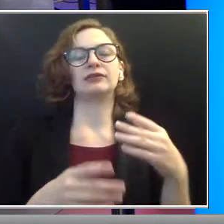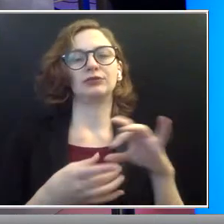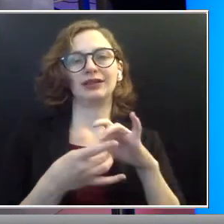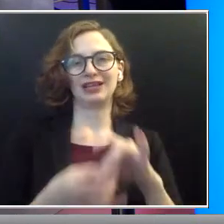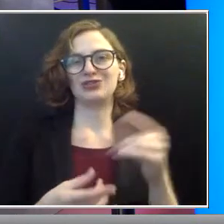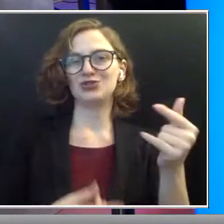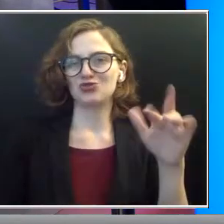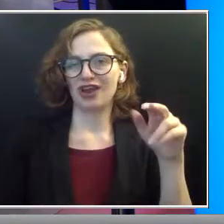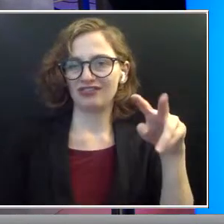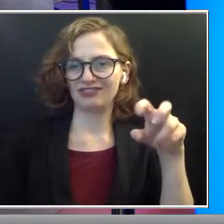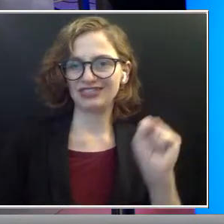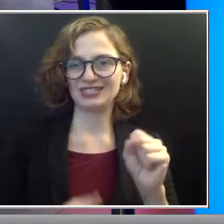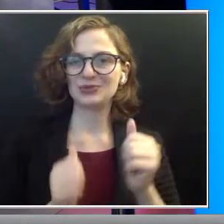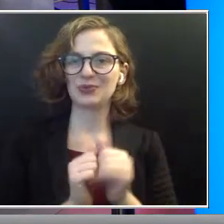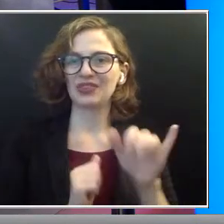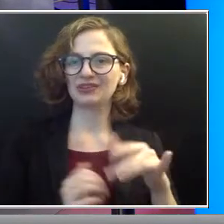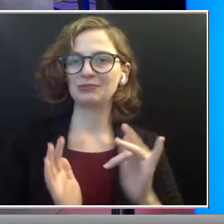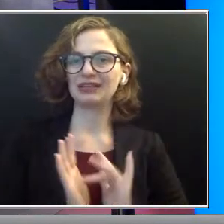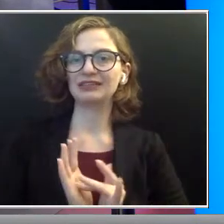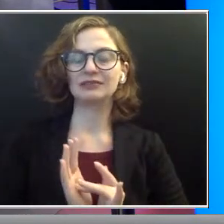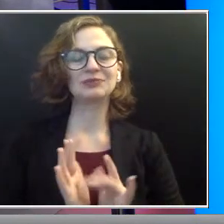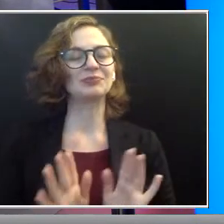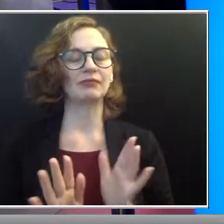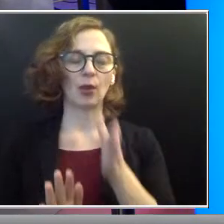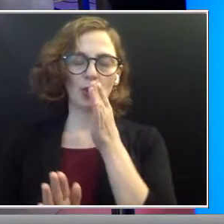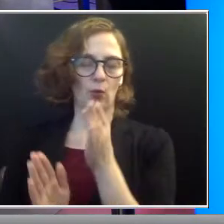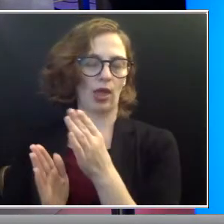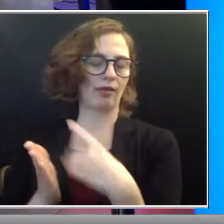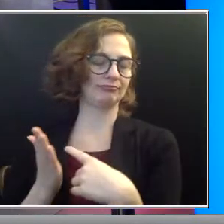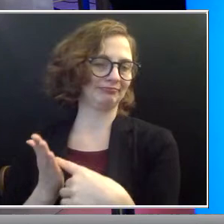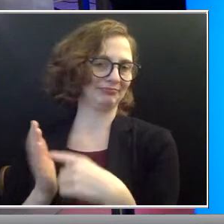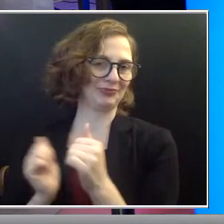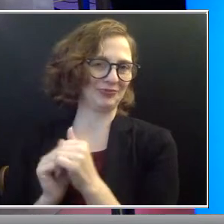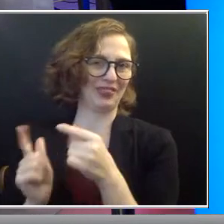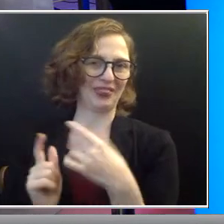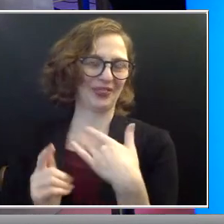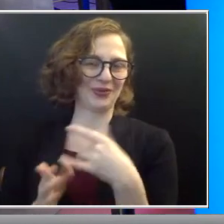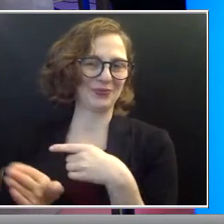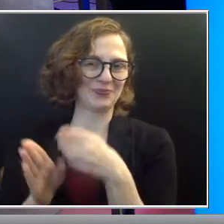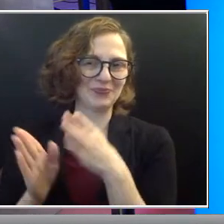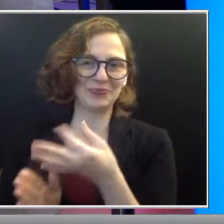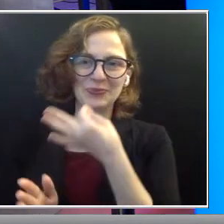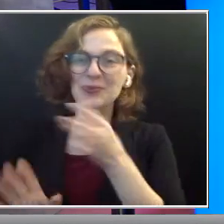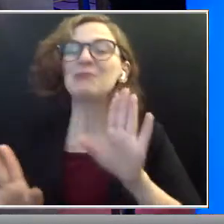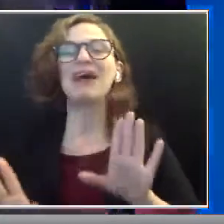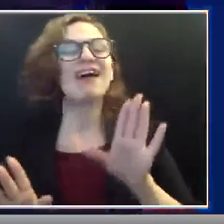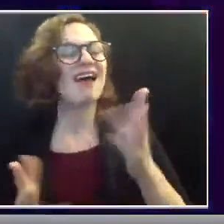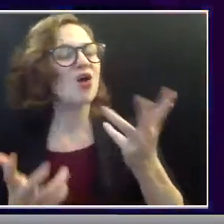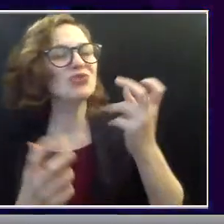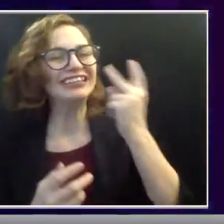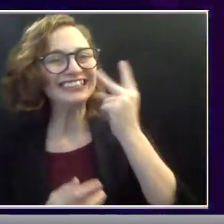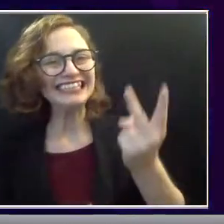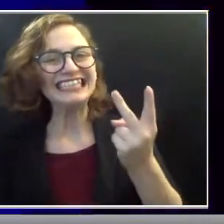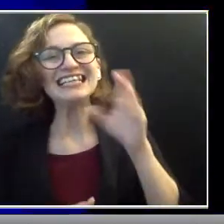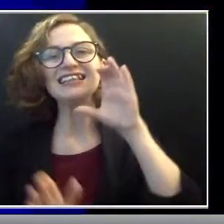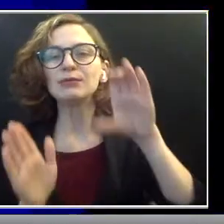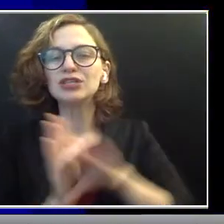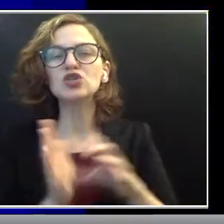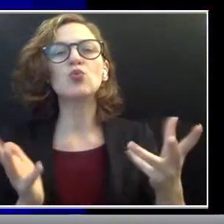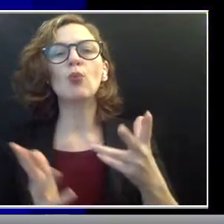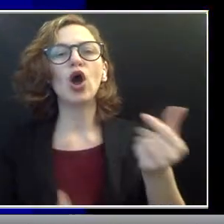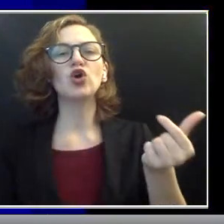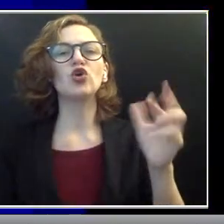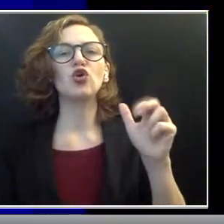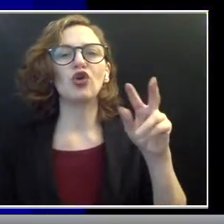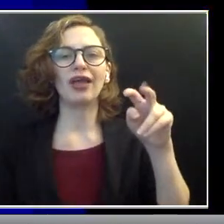quick question. I want to get to this image that you shared with us, Dr. Eck, showing us what Graves' disease looks like on a scan. Yeah. Can you explain what we're